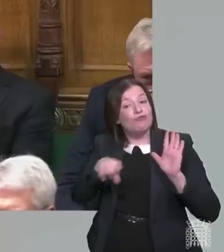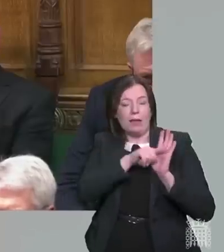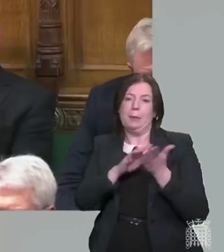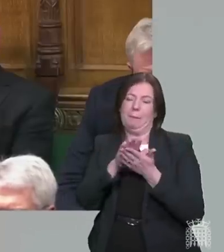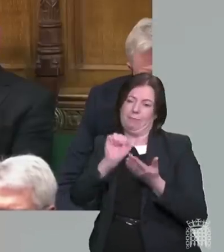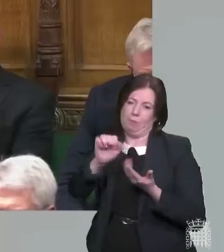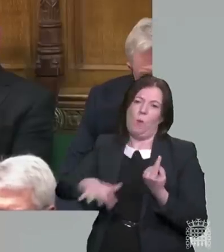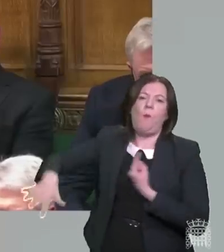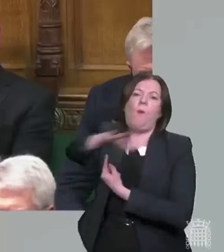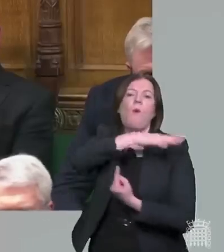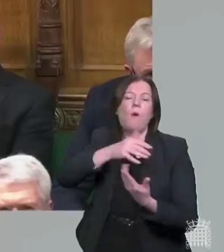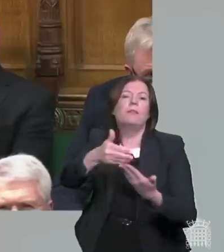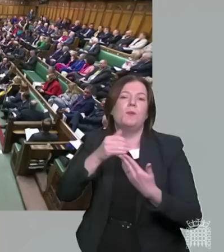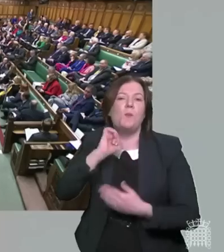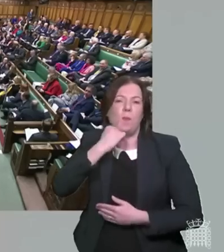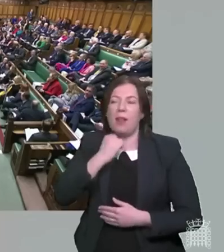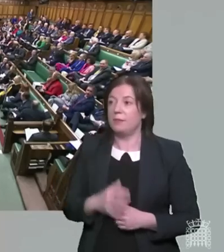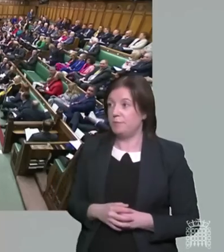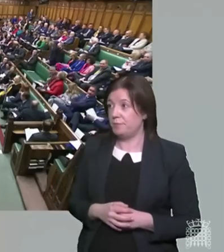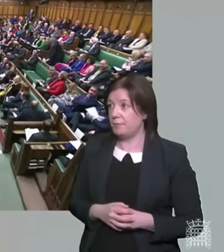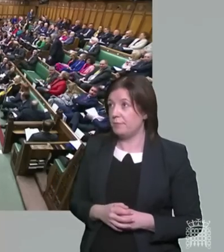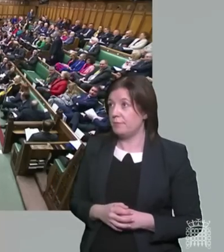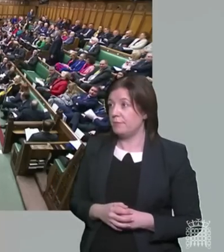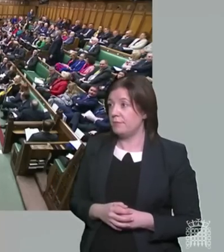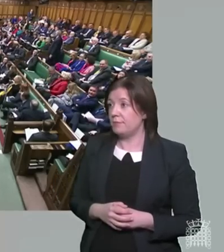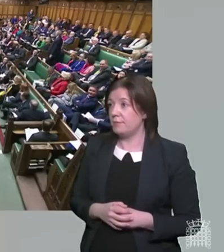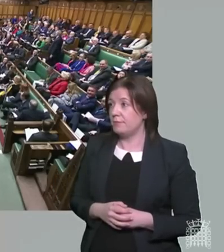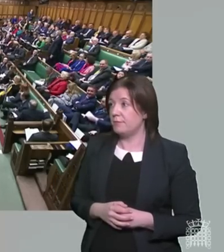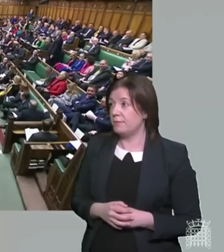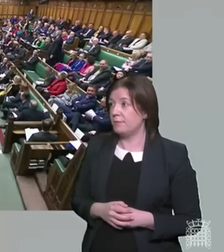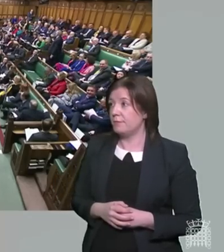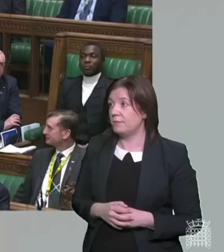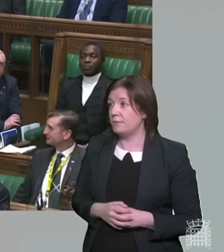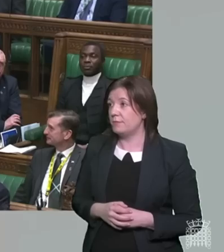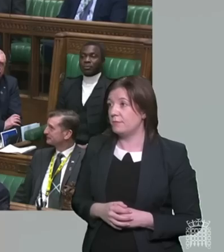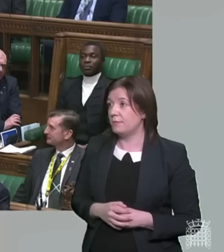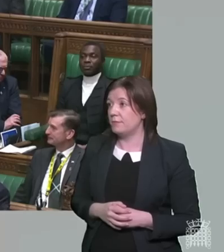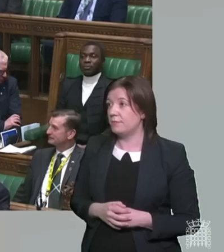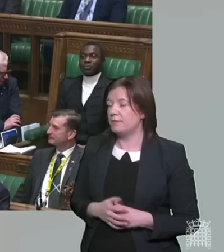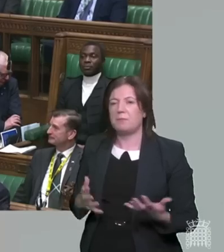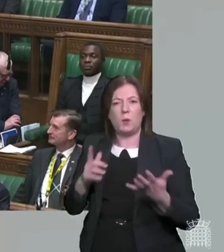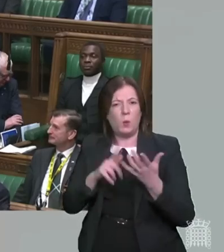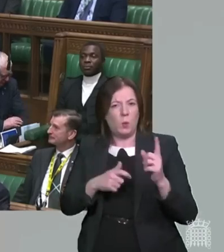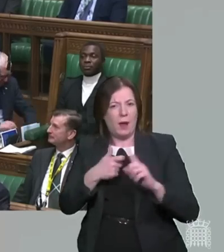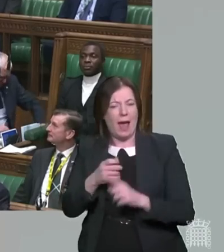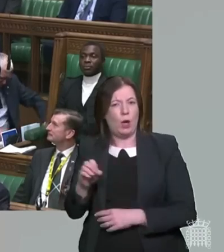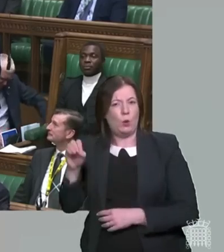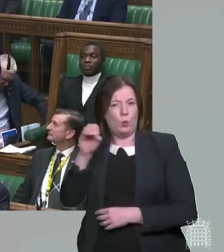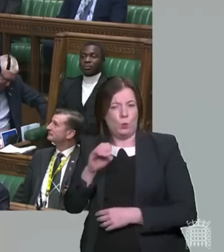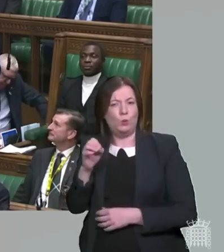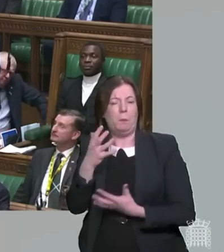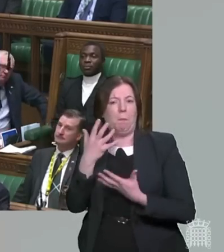local areas beautiful. Martin Day. Thank you, Mr. Speaker. UK in a Changing Europe has reported that at the end